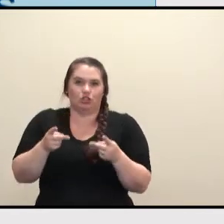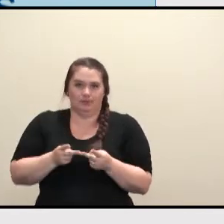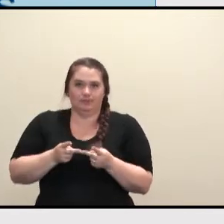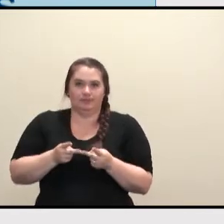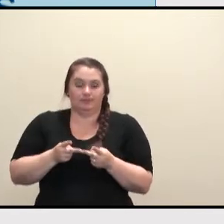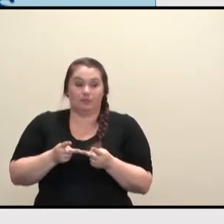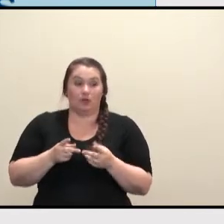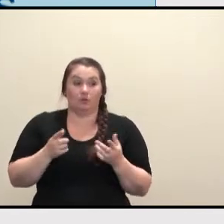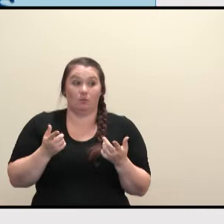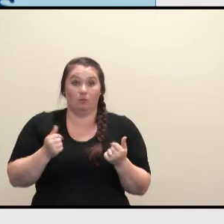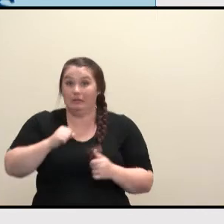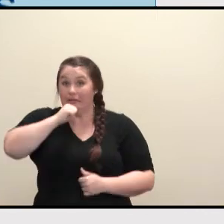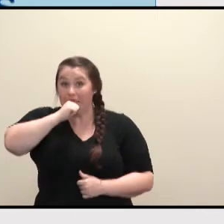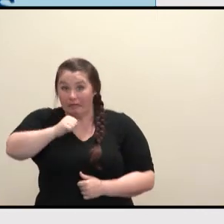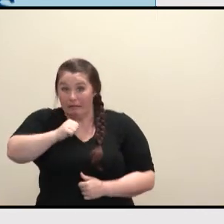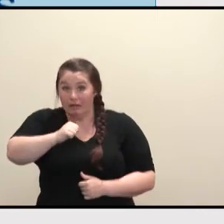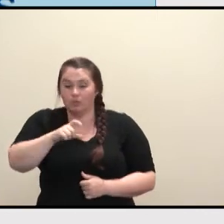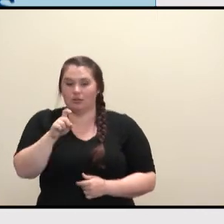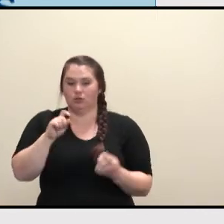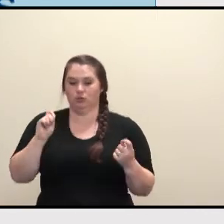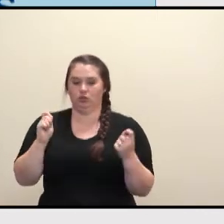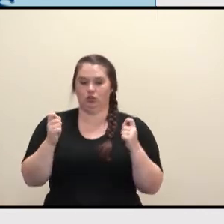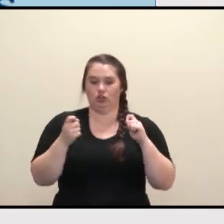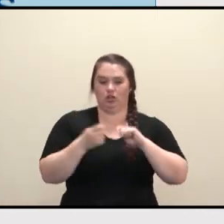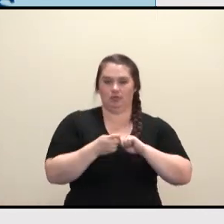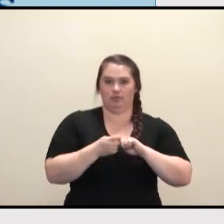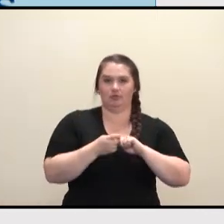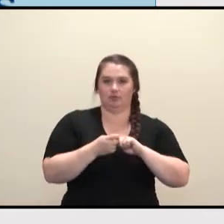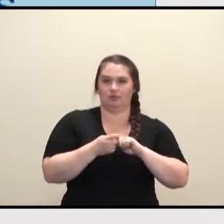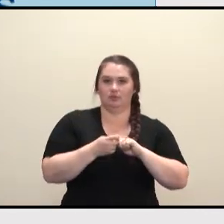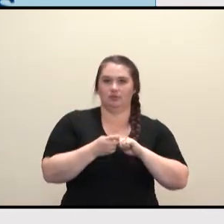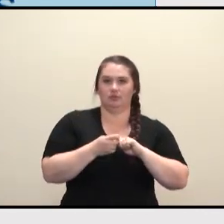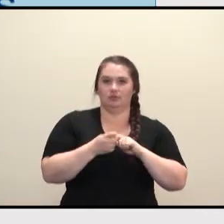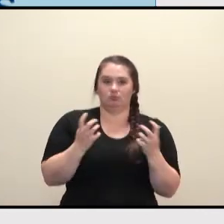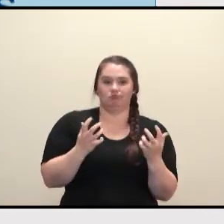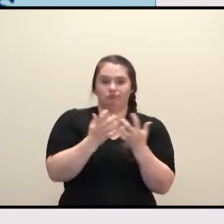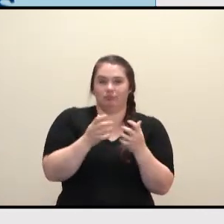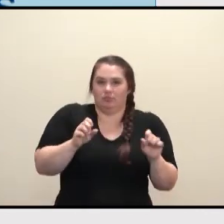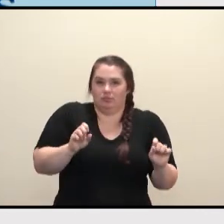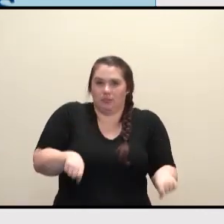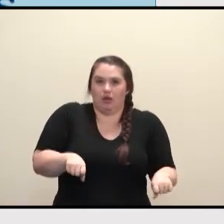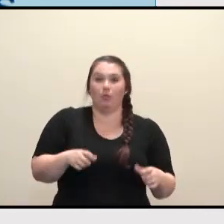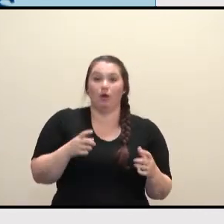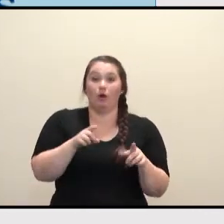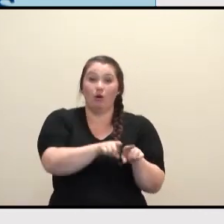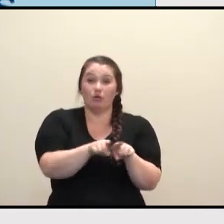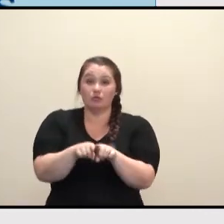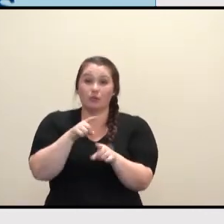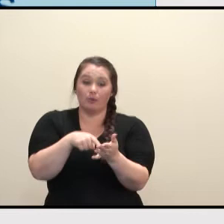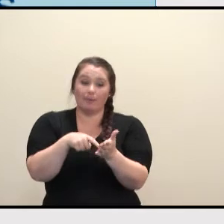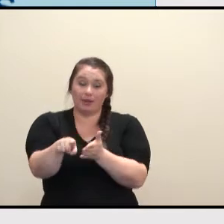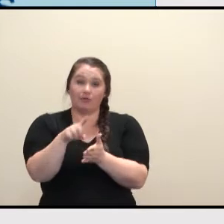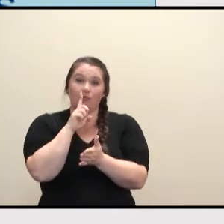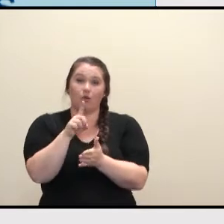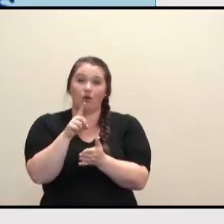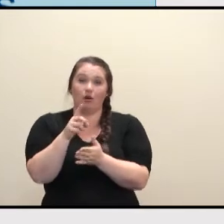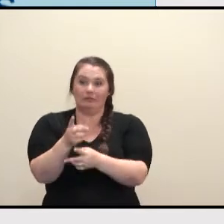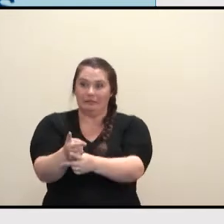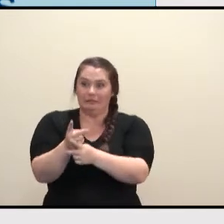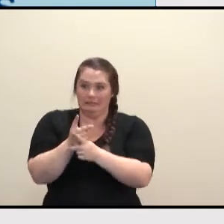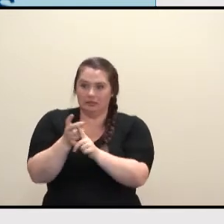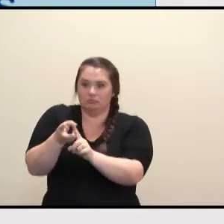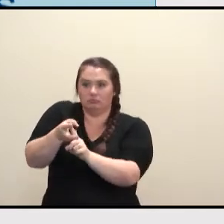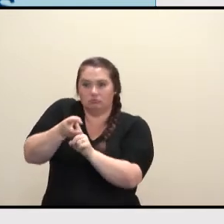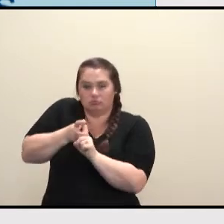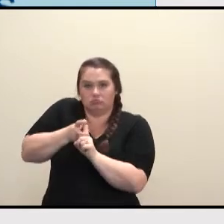And when we aren't, we need to try to adjust accordingly. We also use pay to retain our employees. So of course we want to